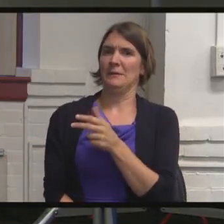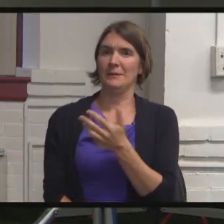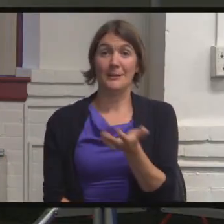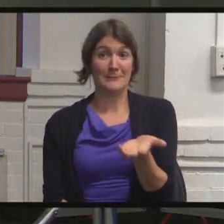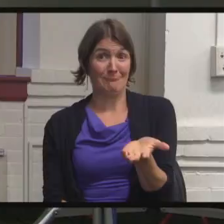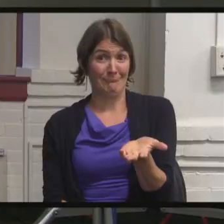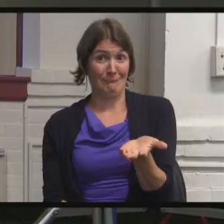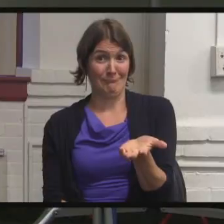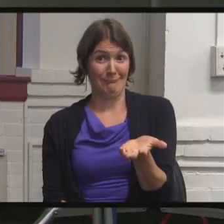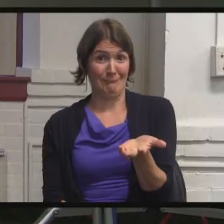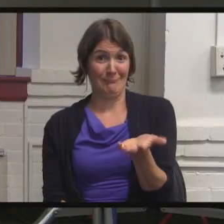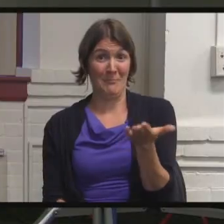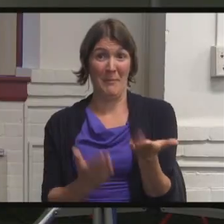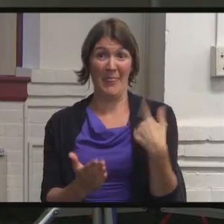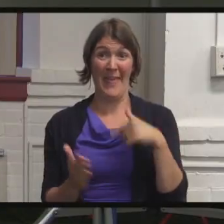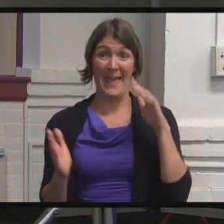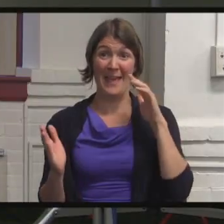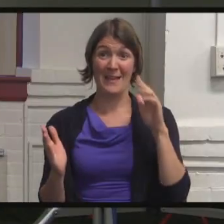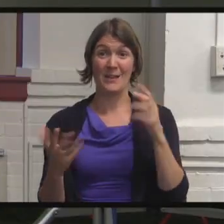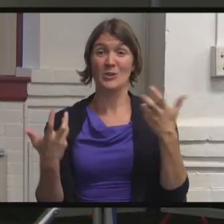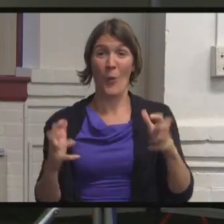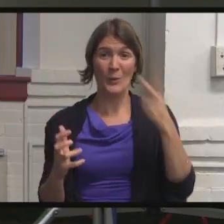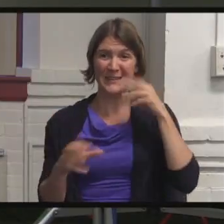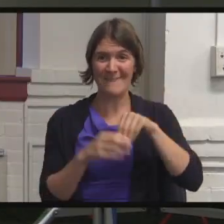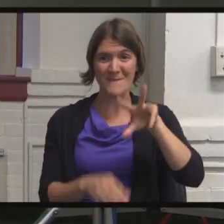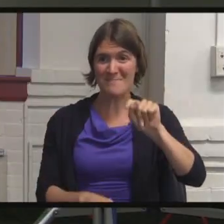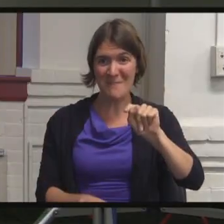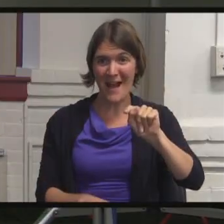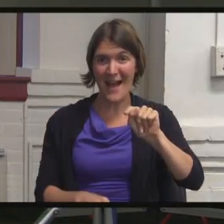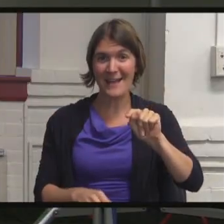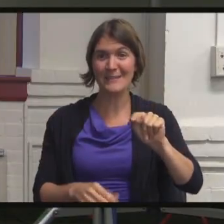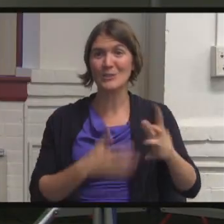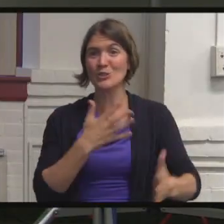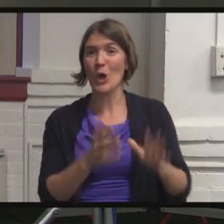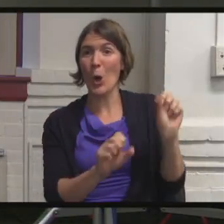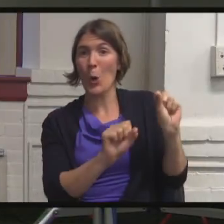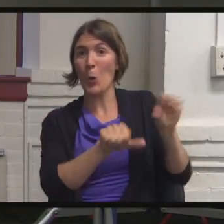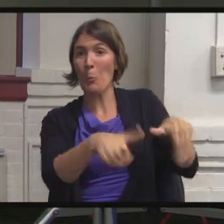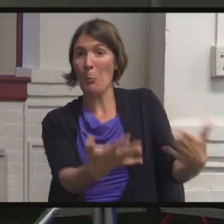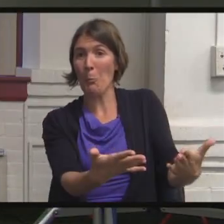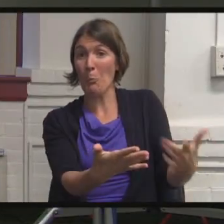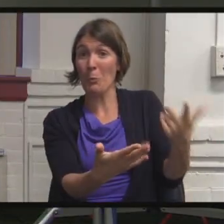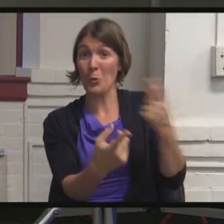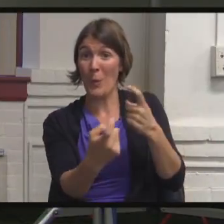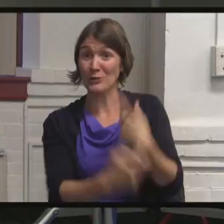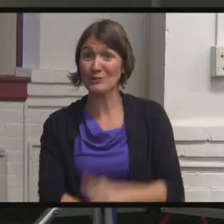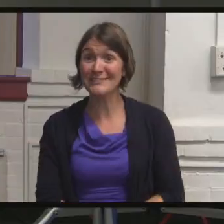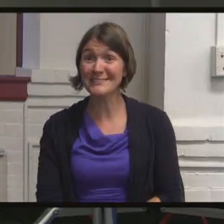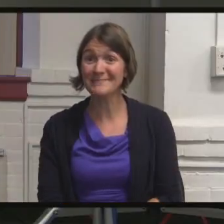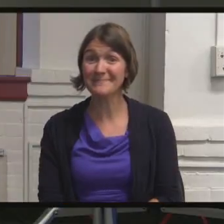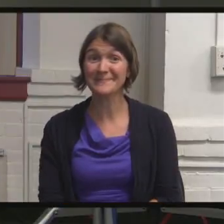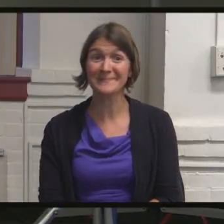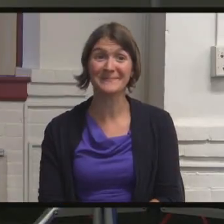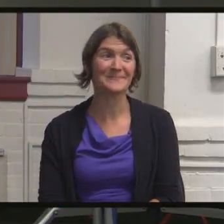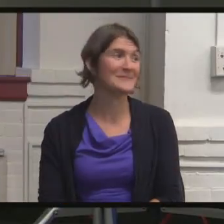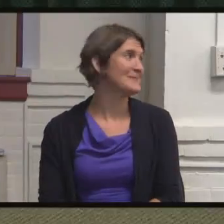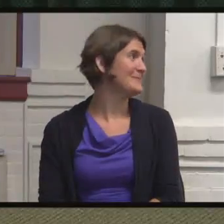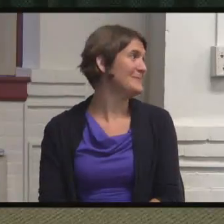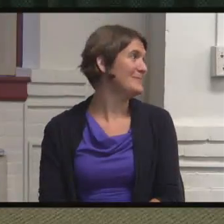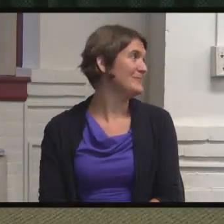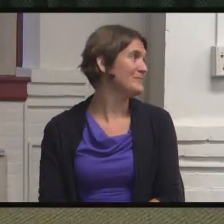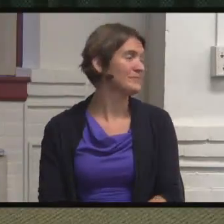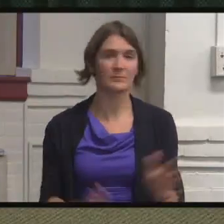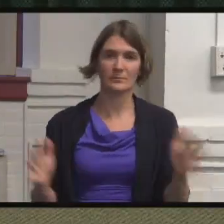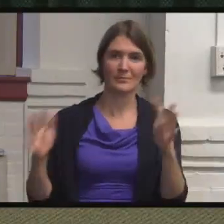they could reasonably expect not to confront. So if you've got any questions, I'm happy to take them.